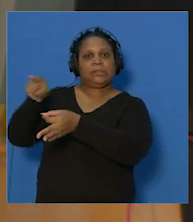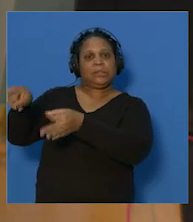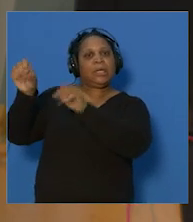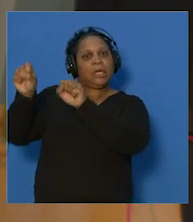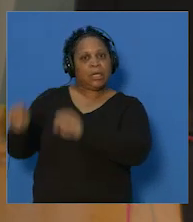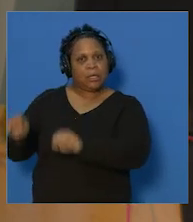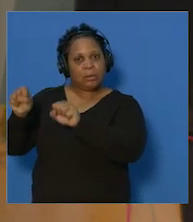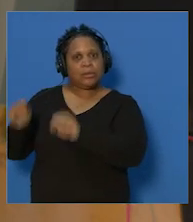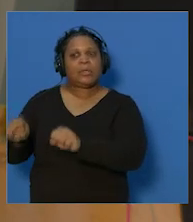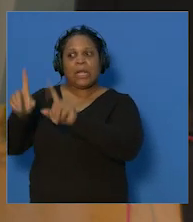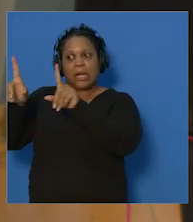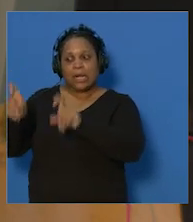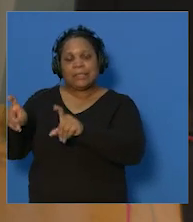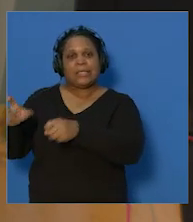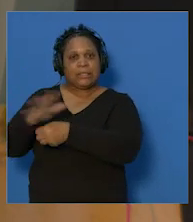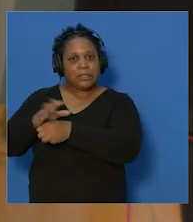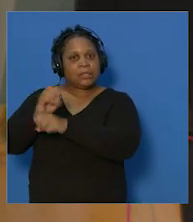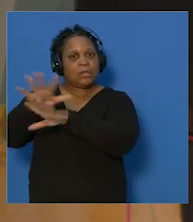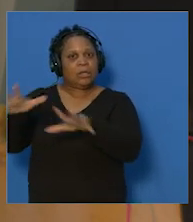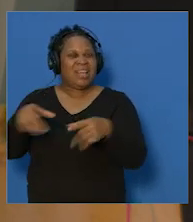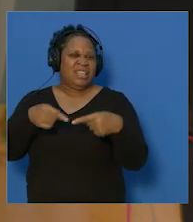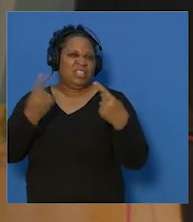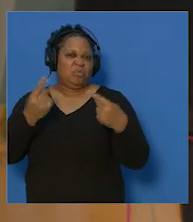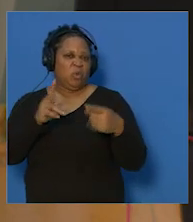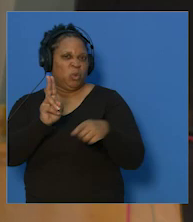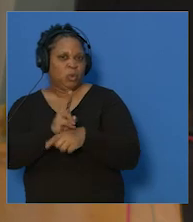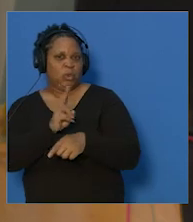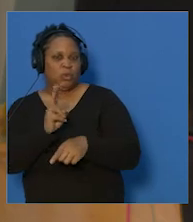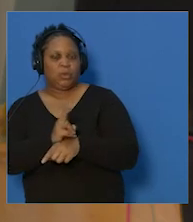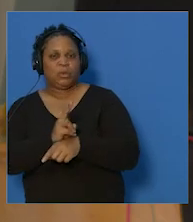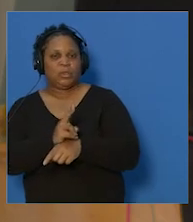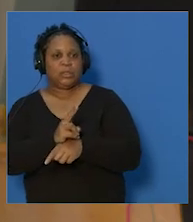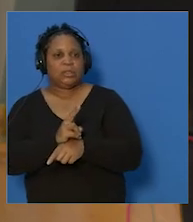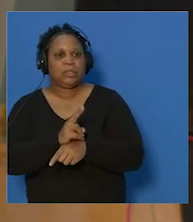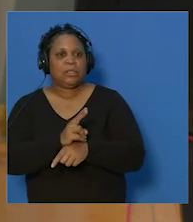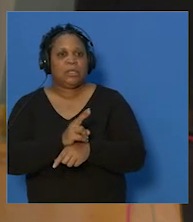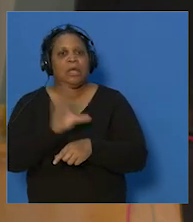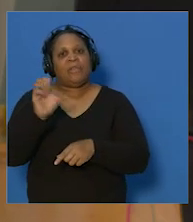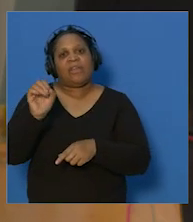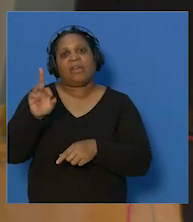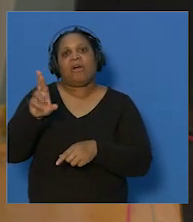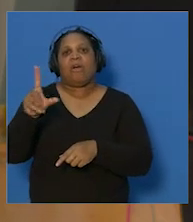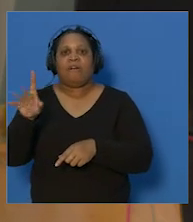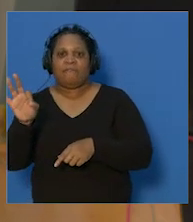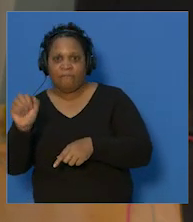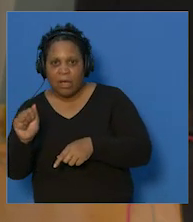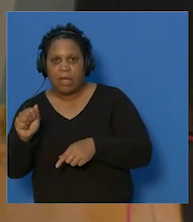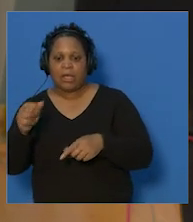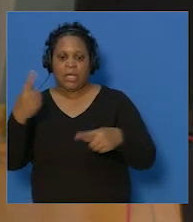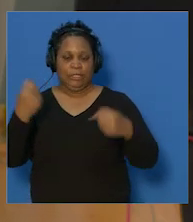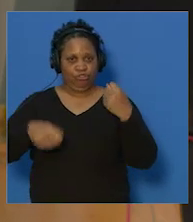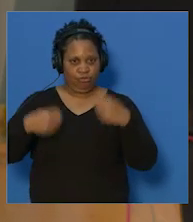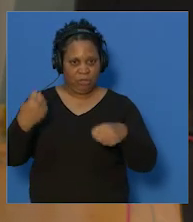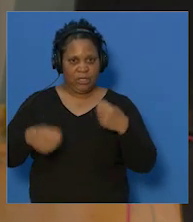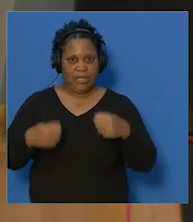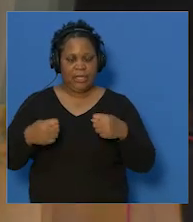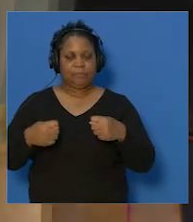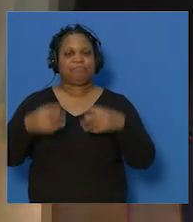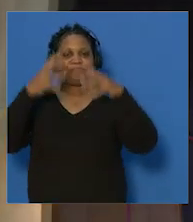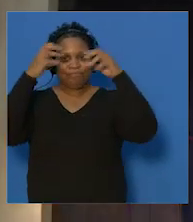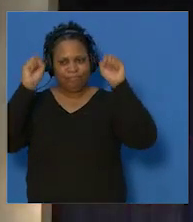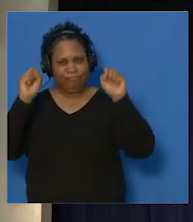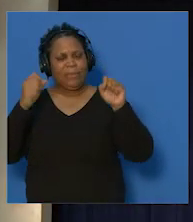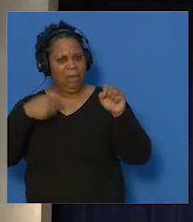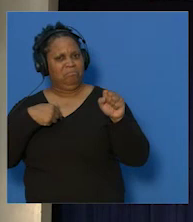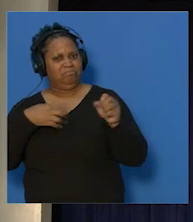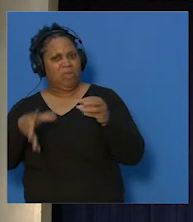continue COVID testing here on island as opposed to having to utilize the CARFA in Trinidad. And if I may add, Minister, because